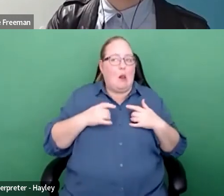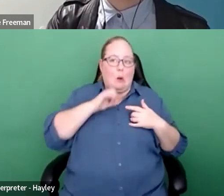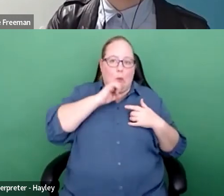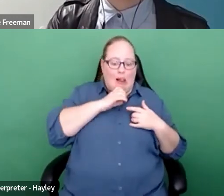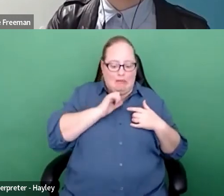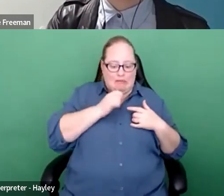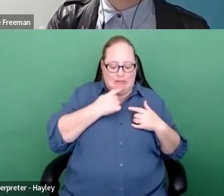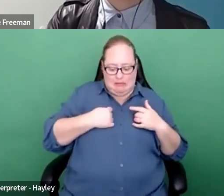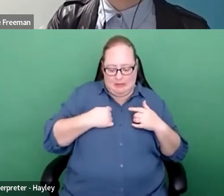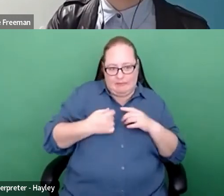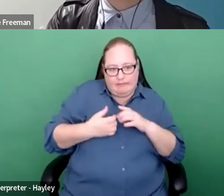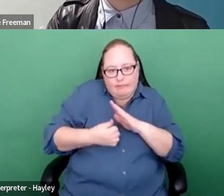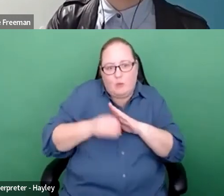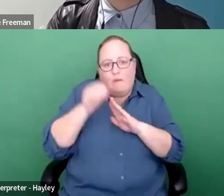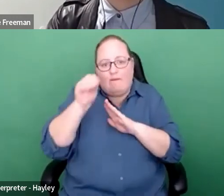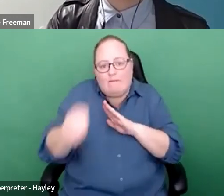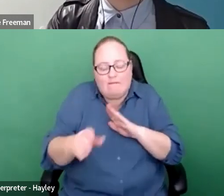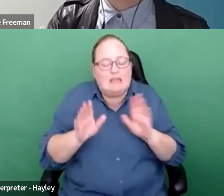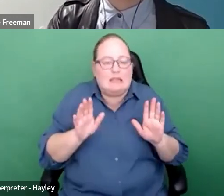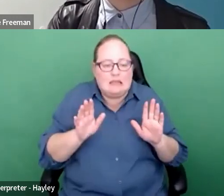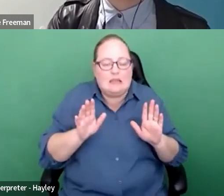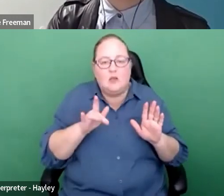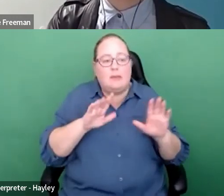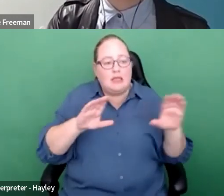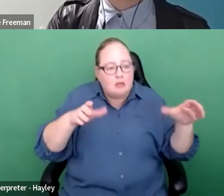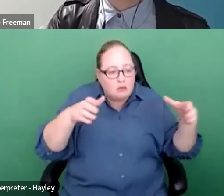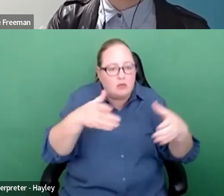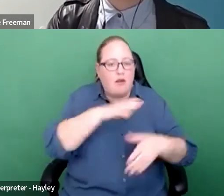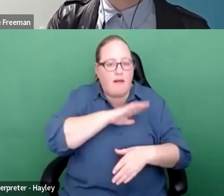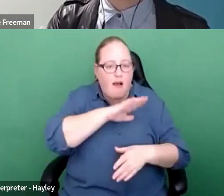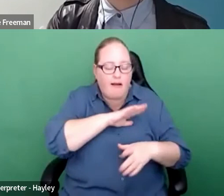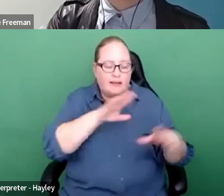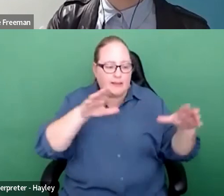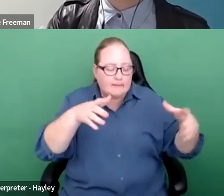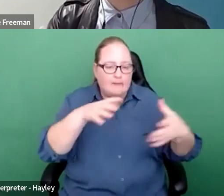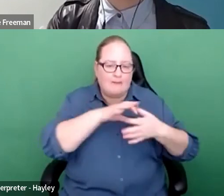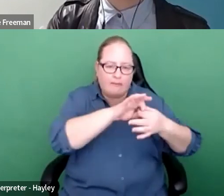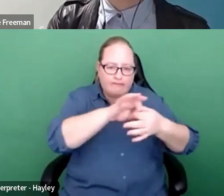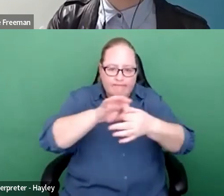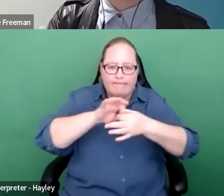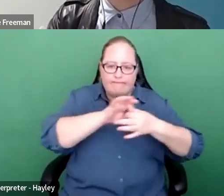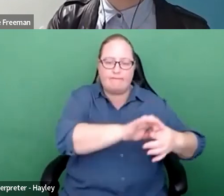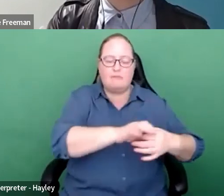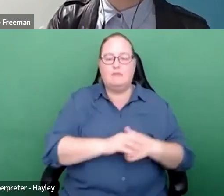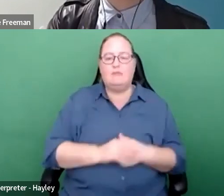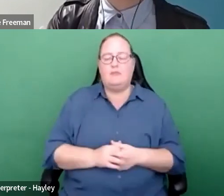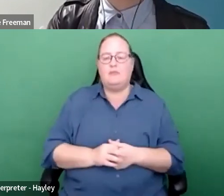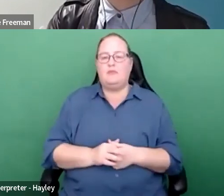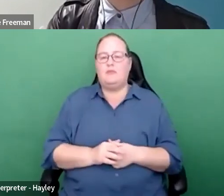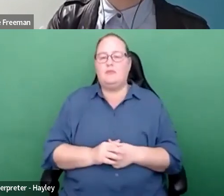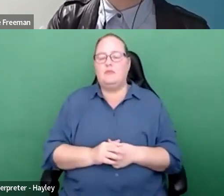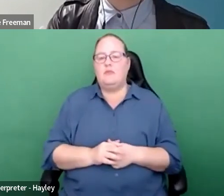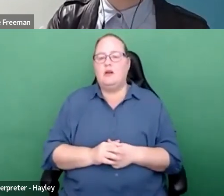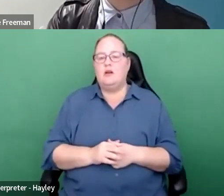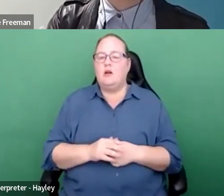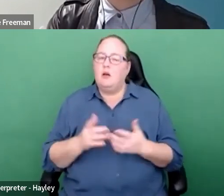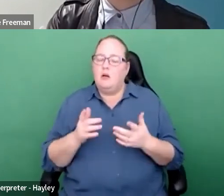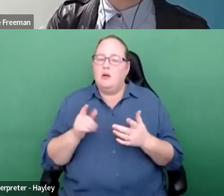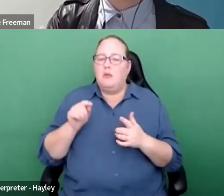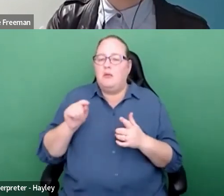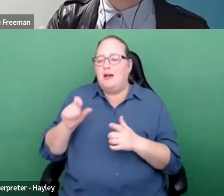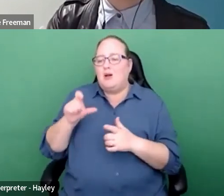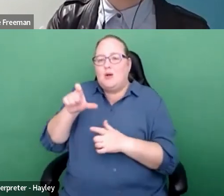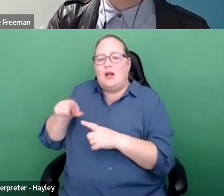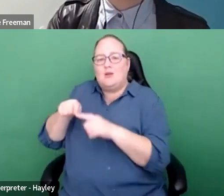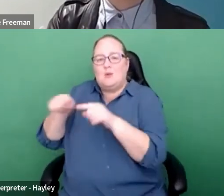Sutton Estate, in opposition to the community which seemed much more imagined when I was working in Cadogan Square. And I think that was quite interesting. So, for example, we